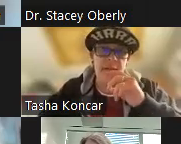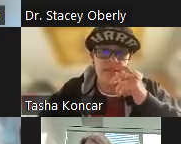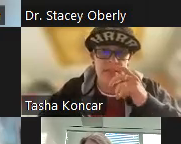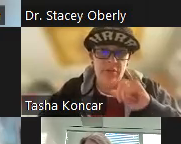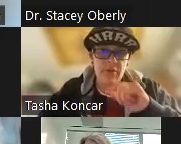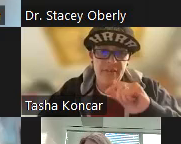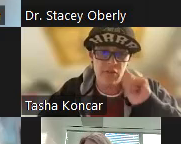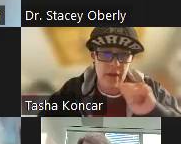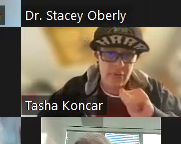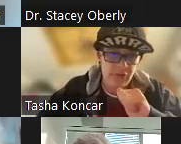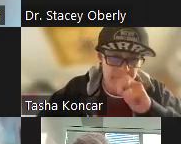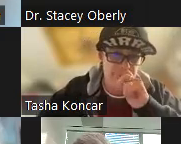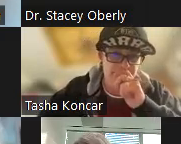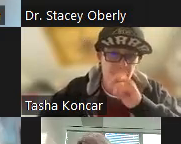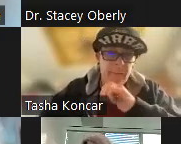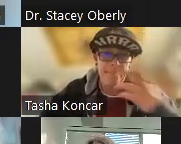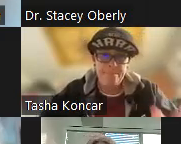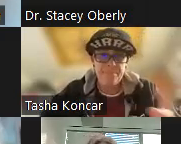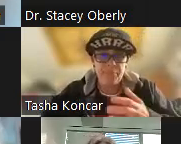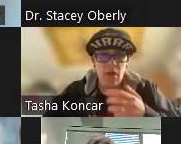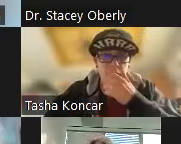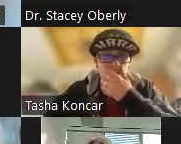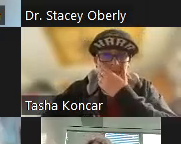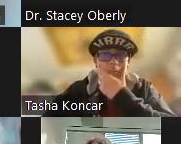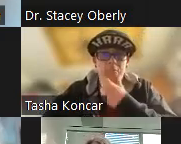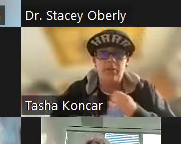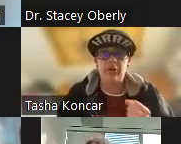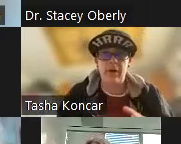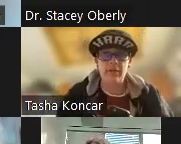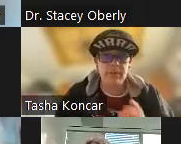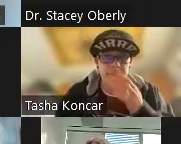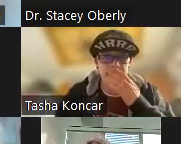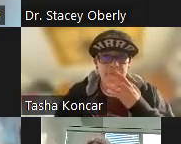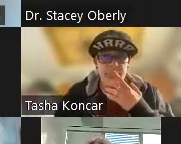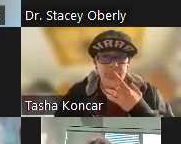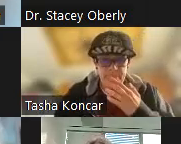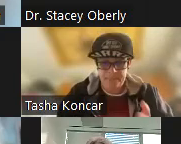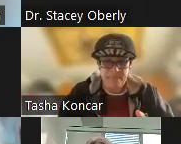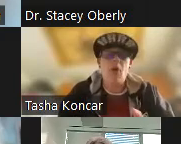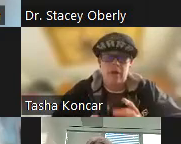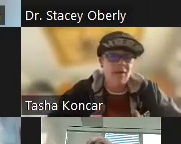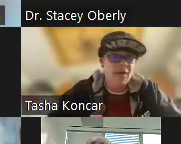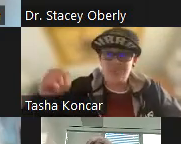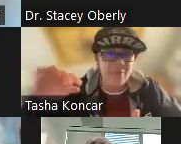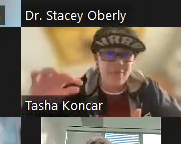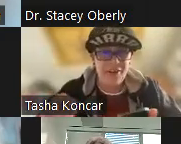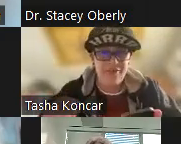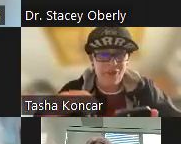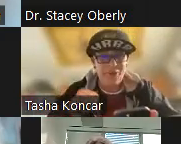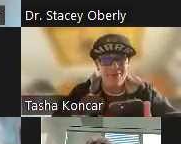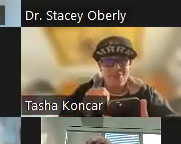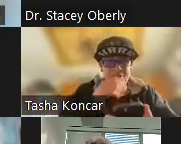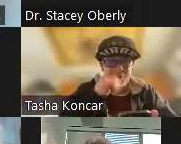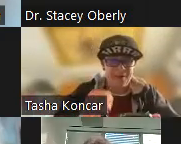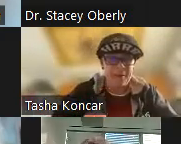September's minutes to review and approve them for public, correct? Yes. Okay, I just want to make sure I'm